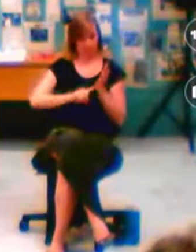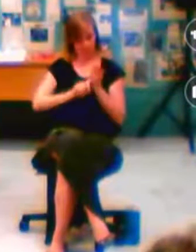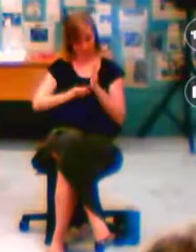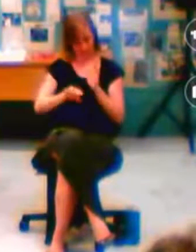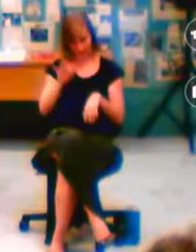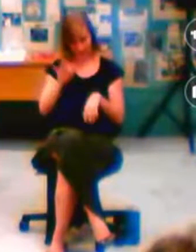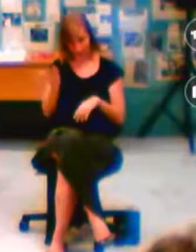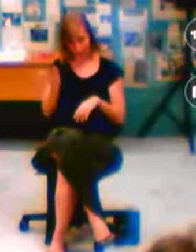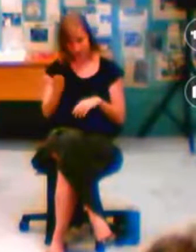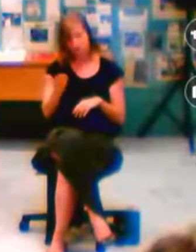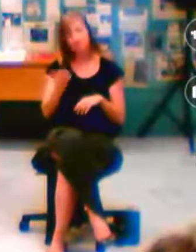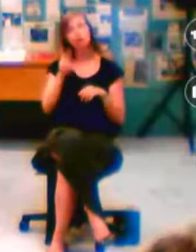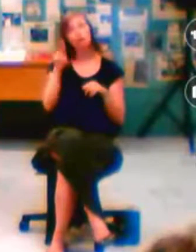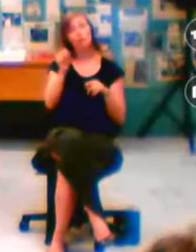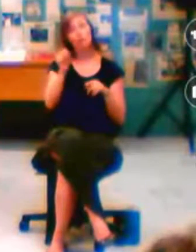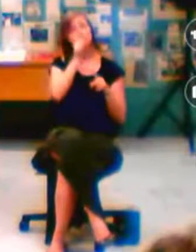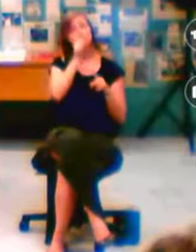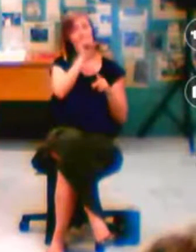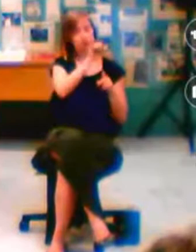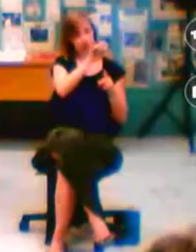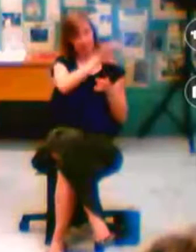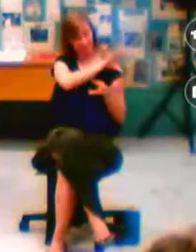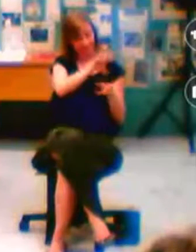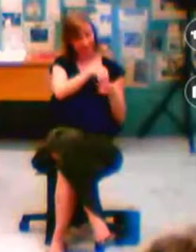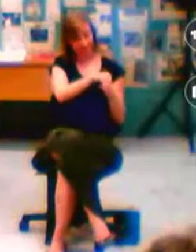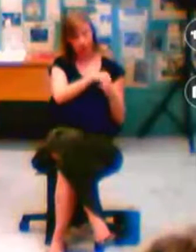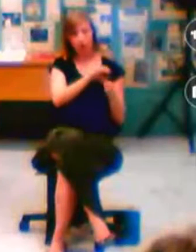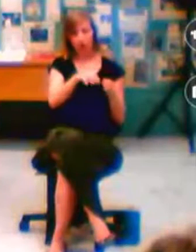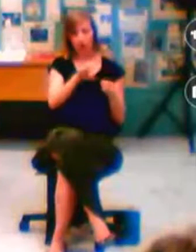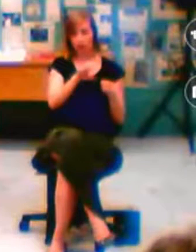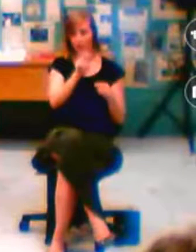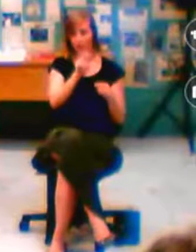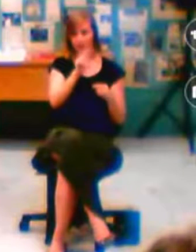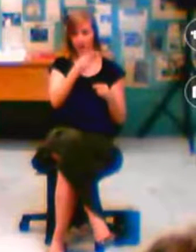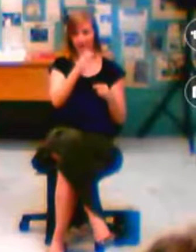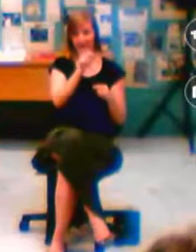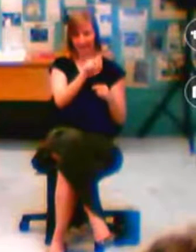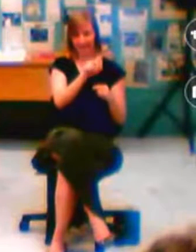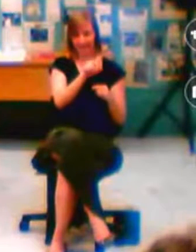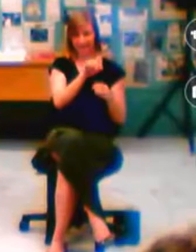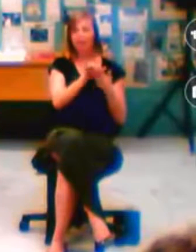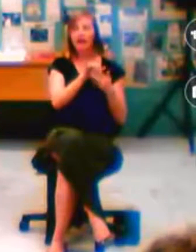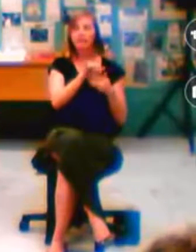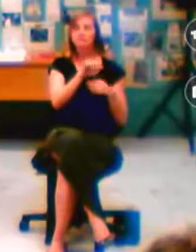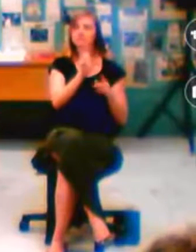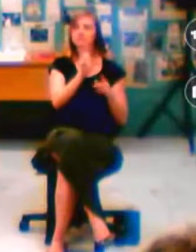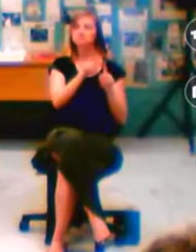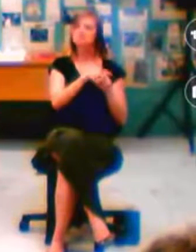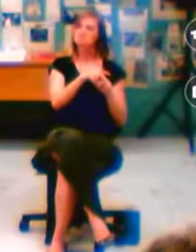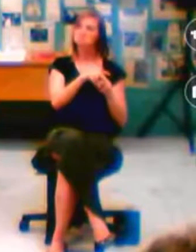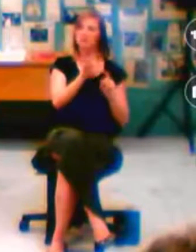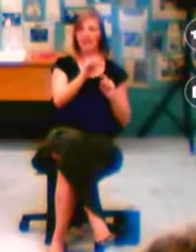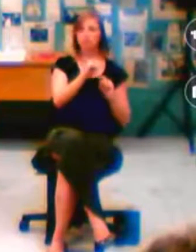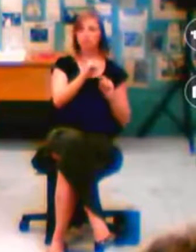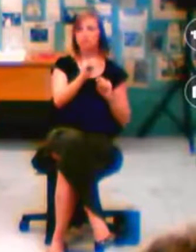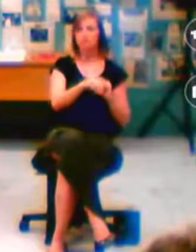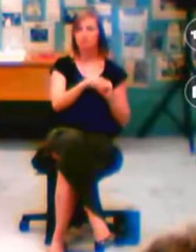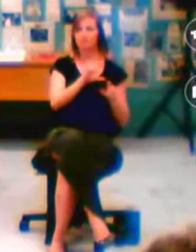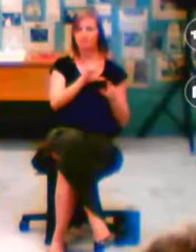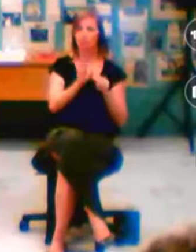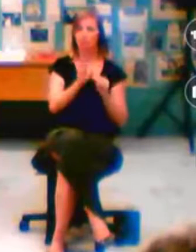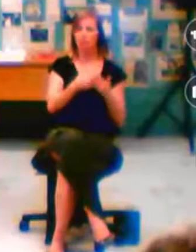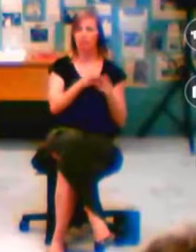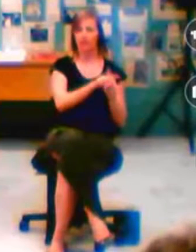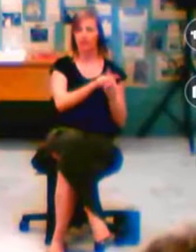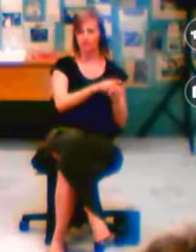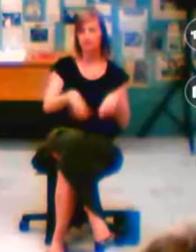like Colorado Care in Canada, which it mimics the Canadian system really well, and U.S. private insurance system. She found the U.S.